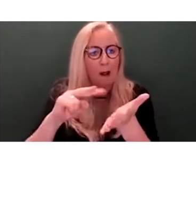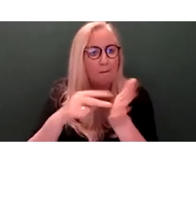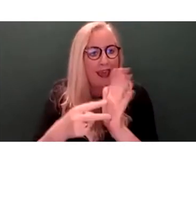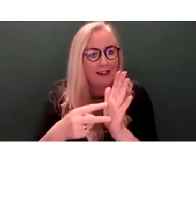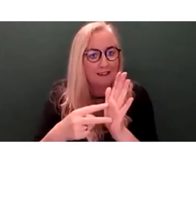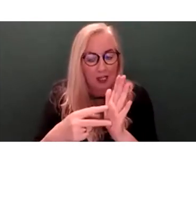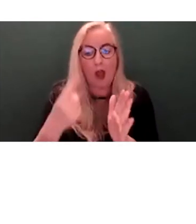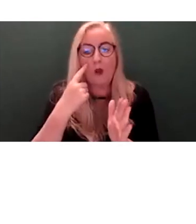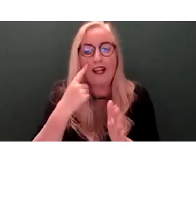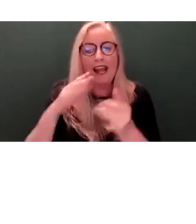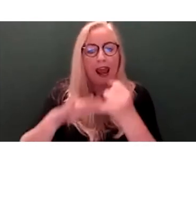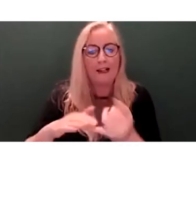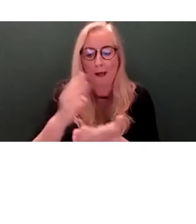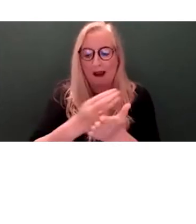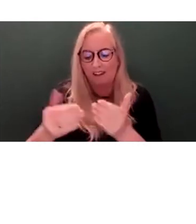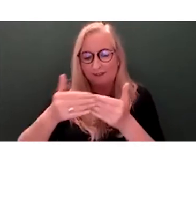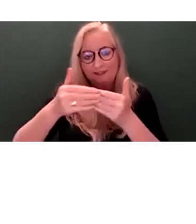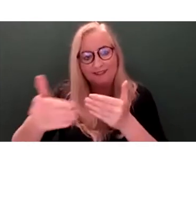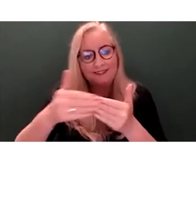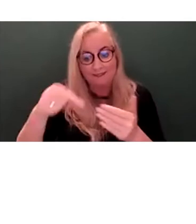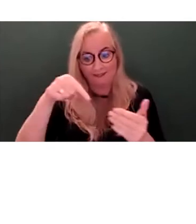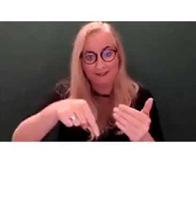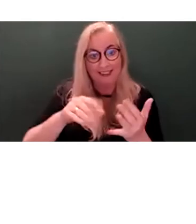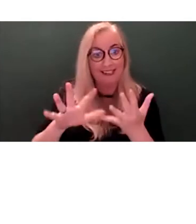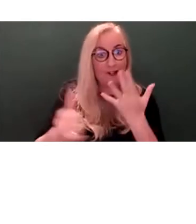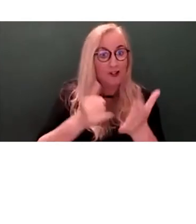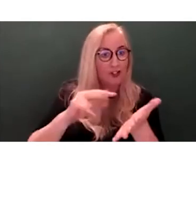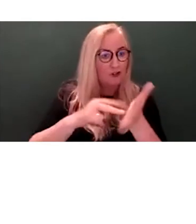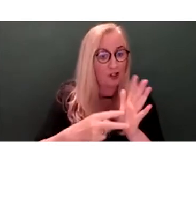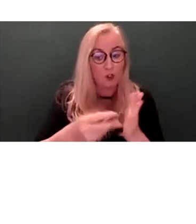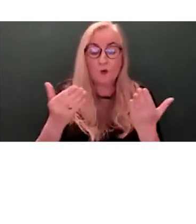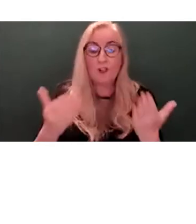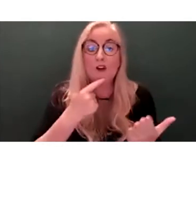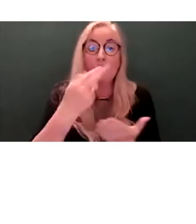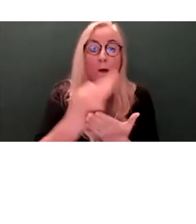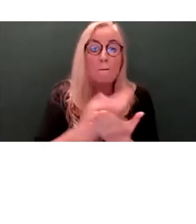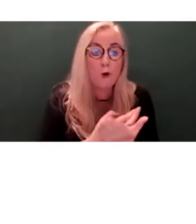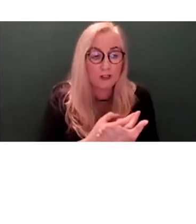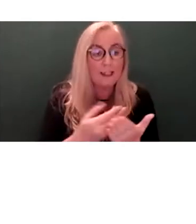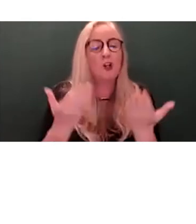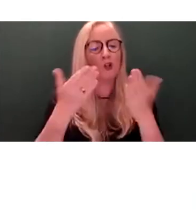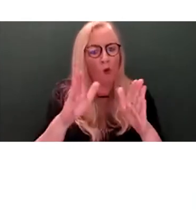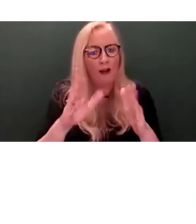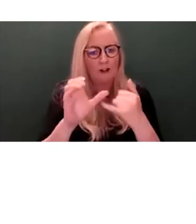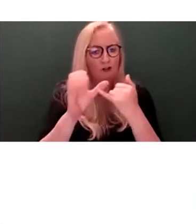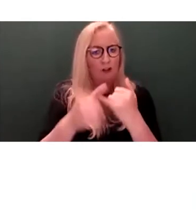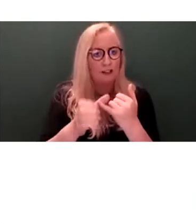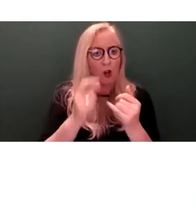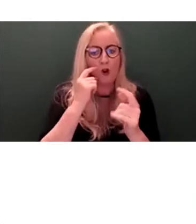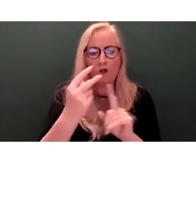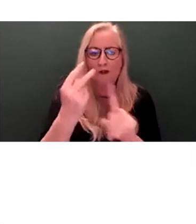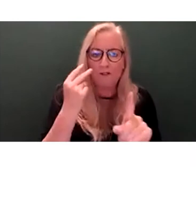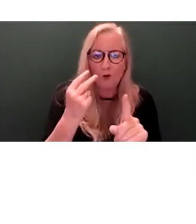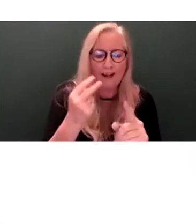last phase of the lifetime of the strategy. Today's report presents an opportunity to review